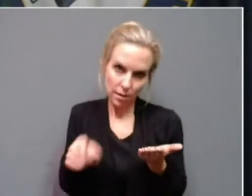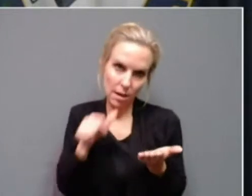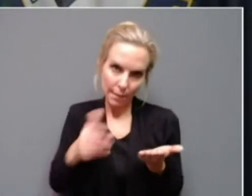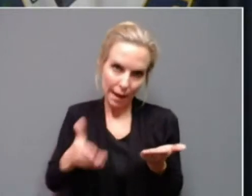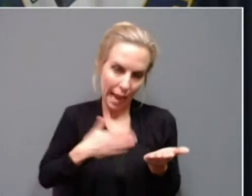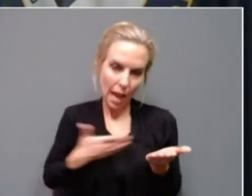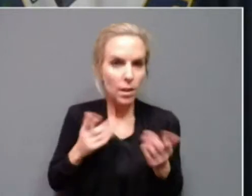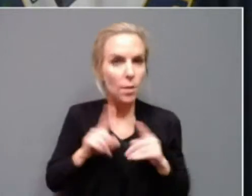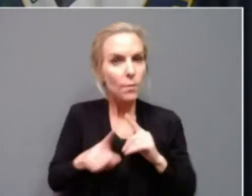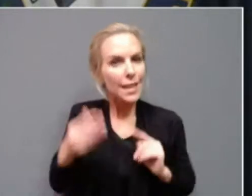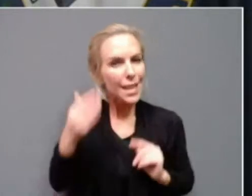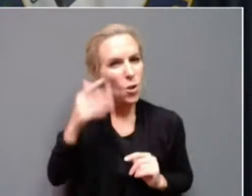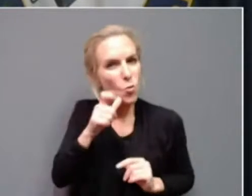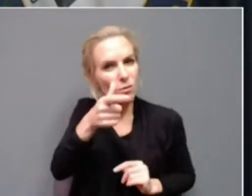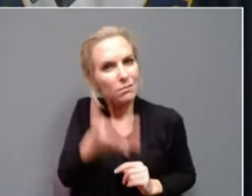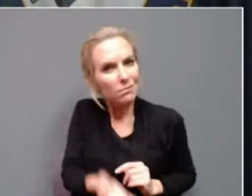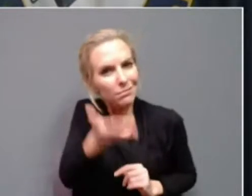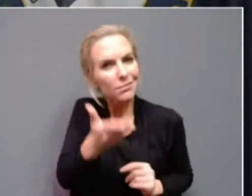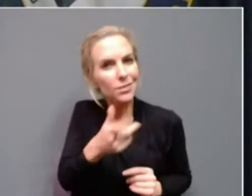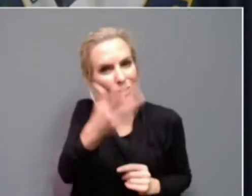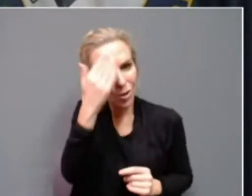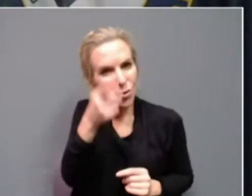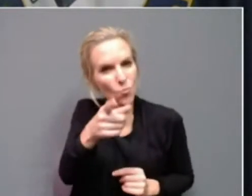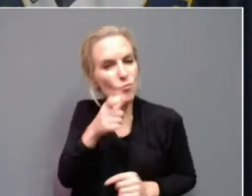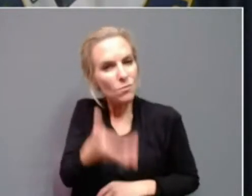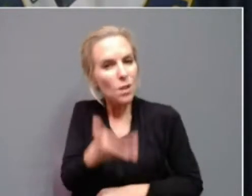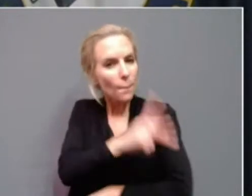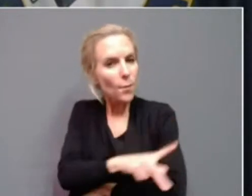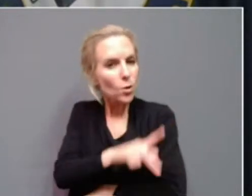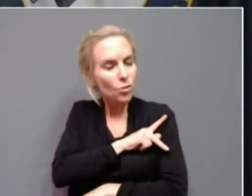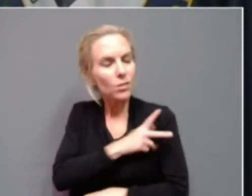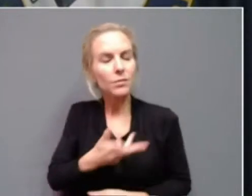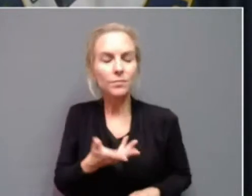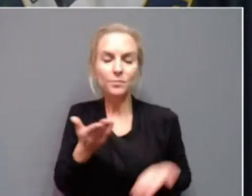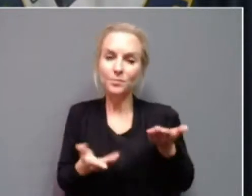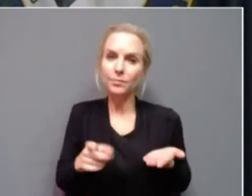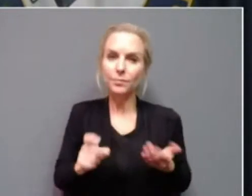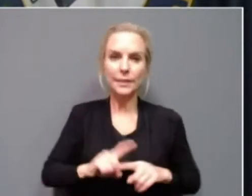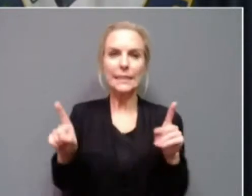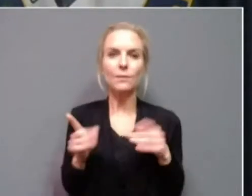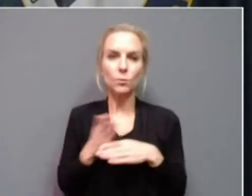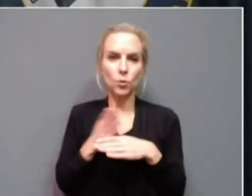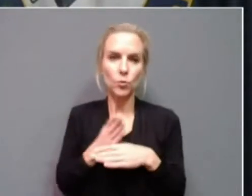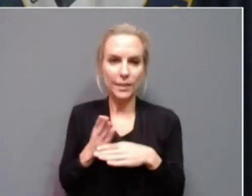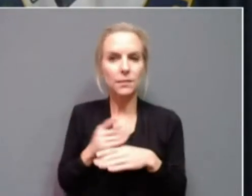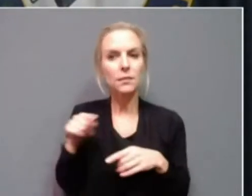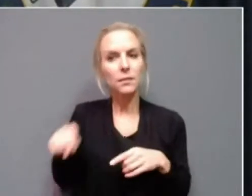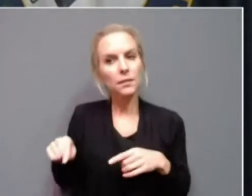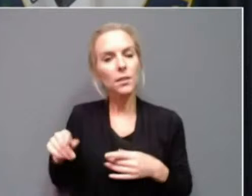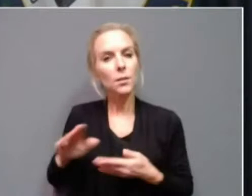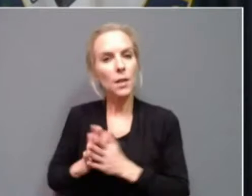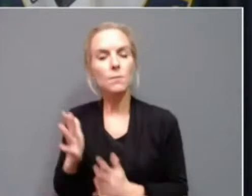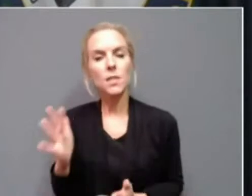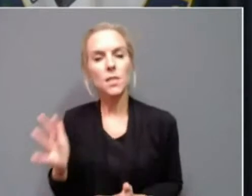they know you. They know you personally. And this might be the difference between them getting the worst sickness of their